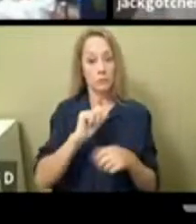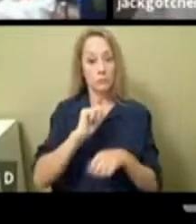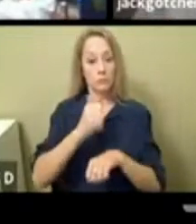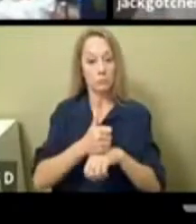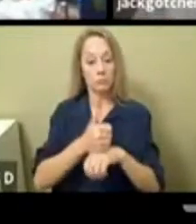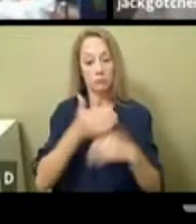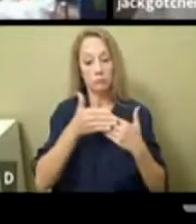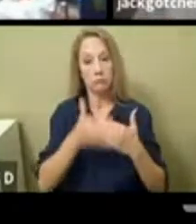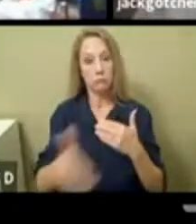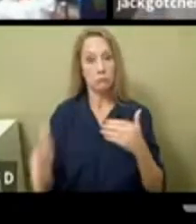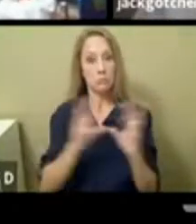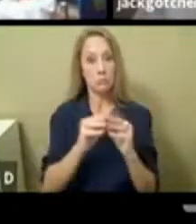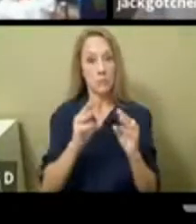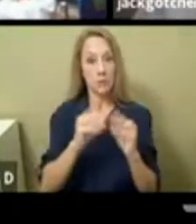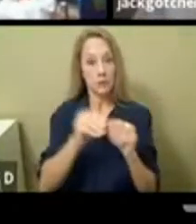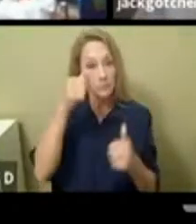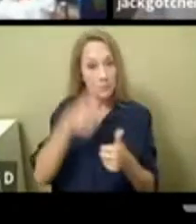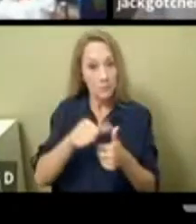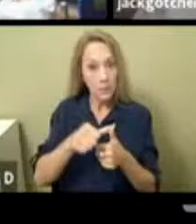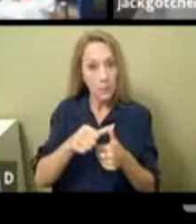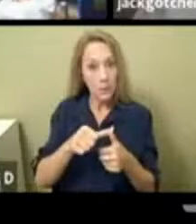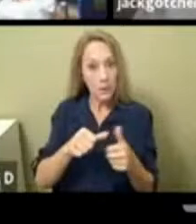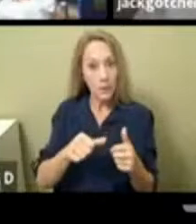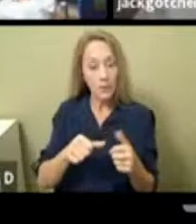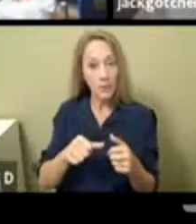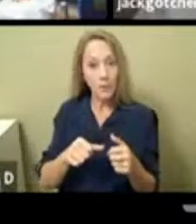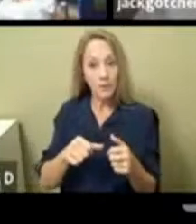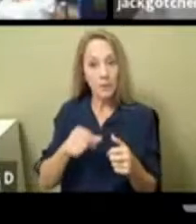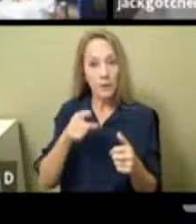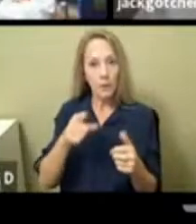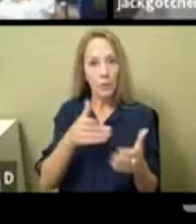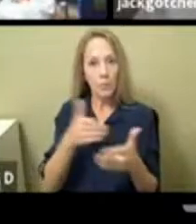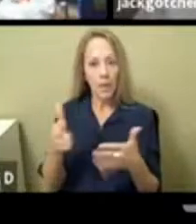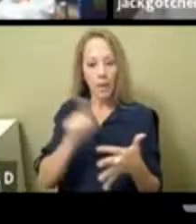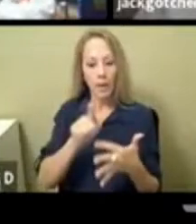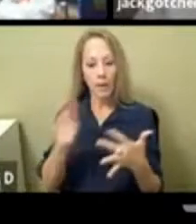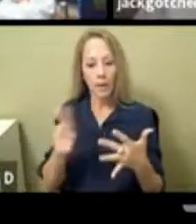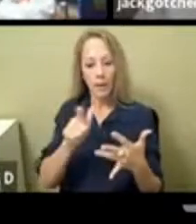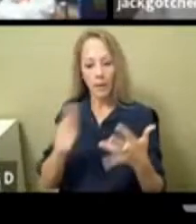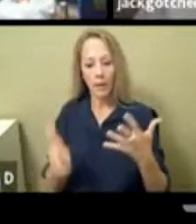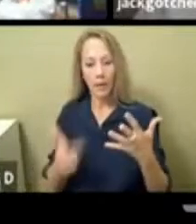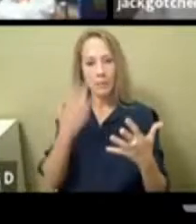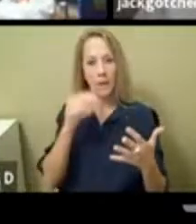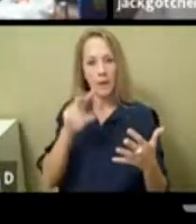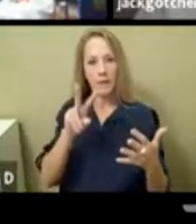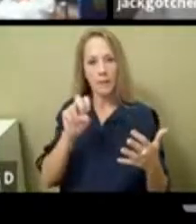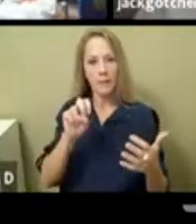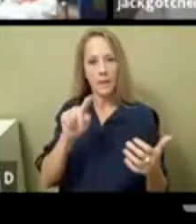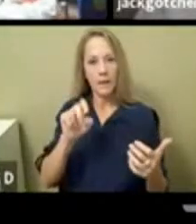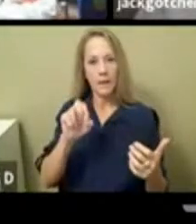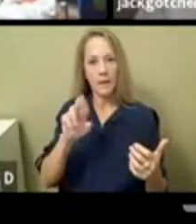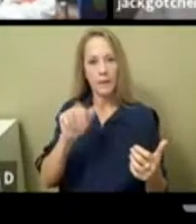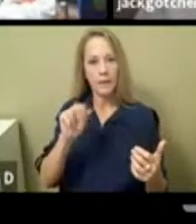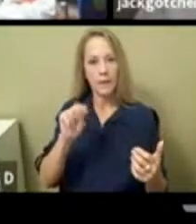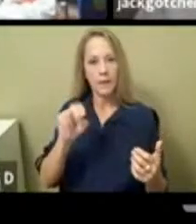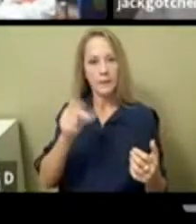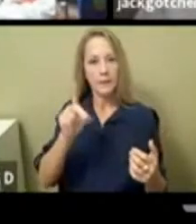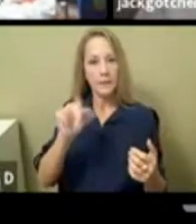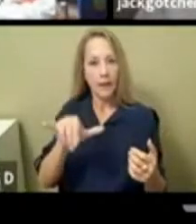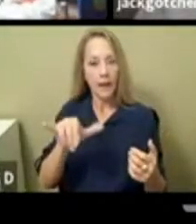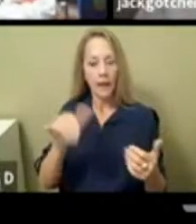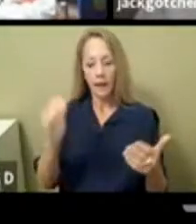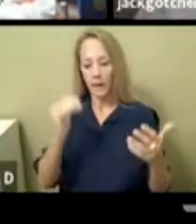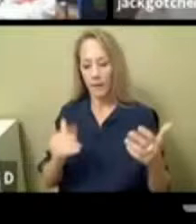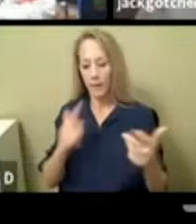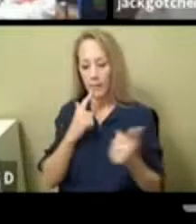meetings? Because you were about to alter your schedule in light of Veterans Day and then the Thanksgiving